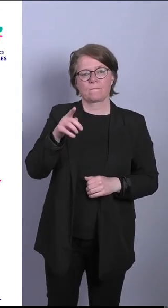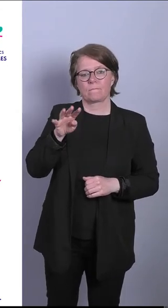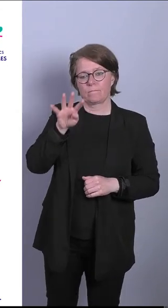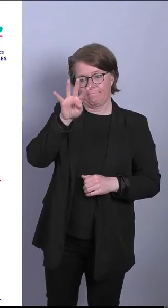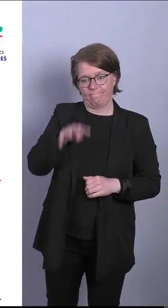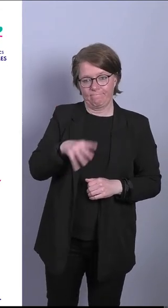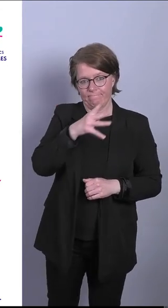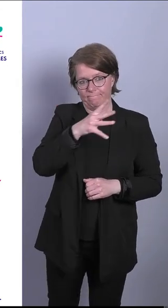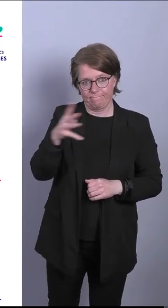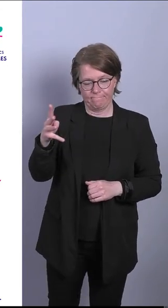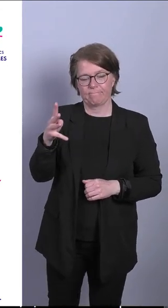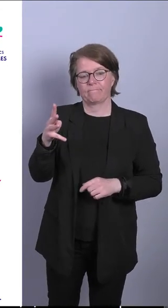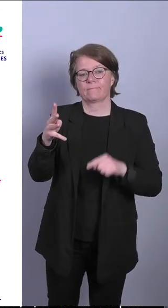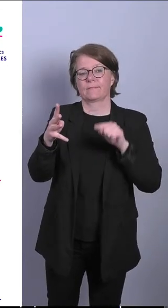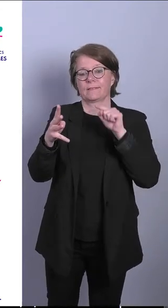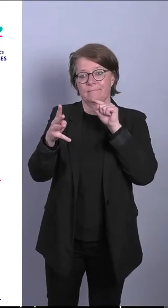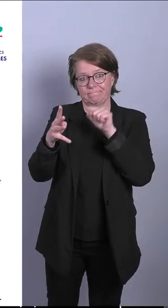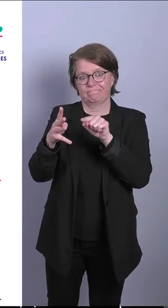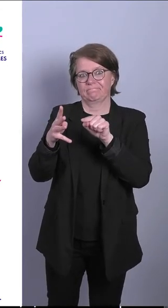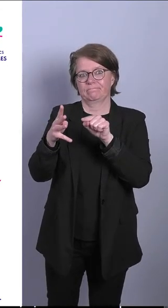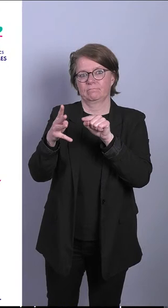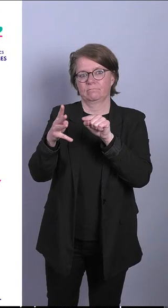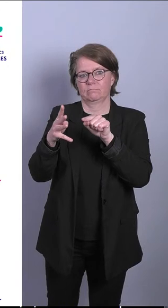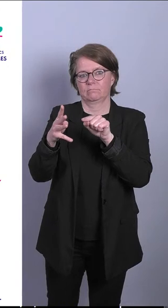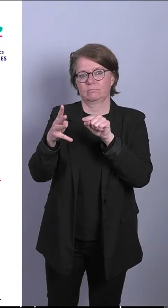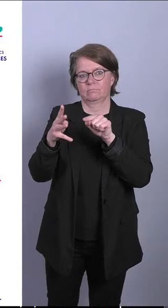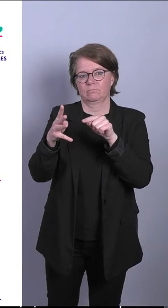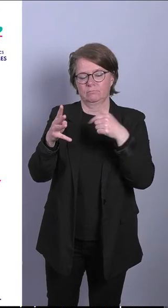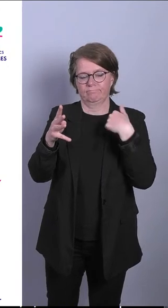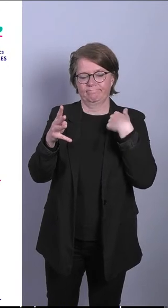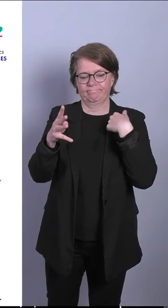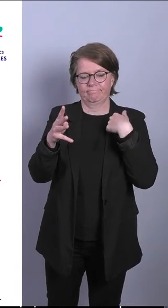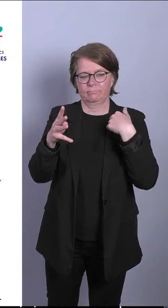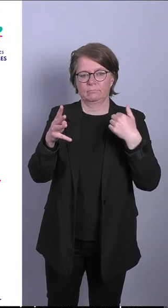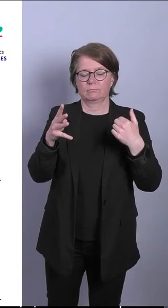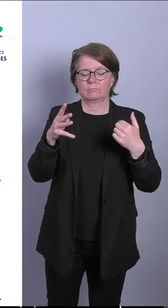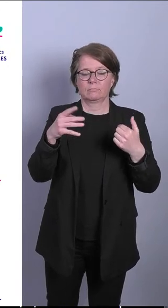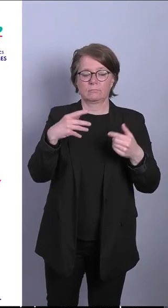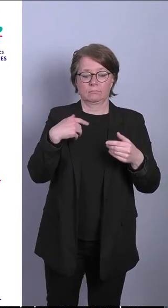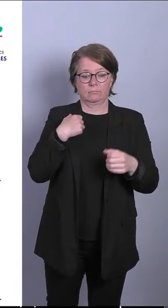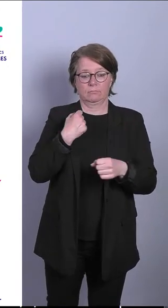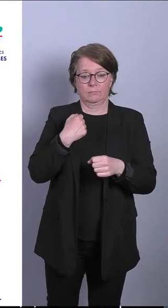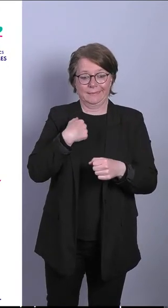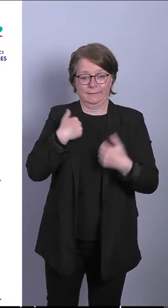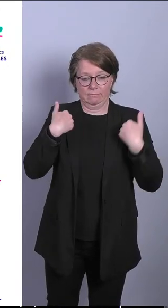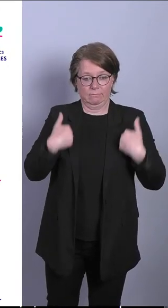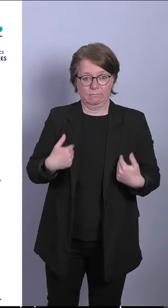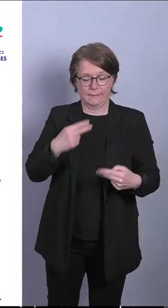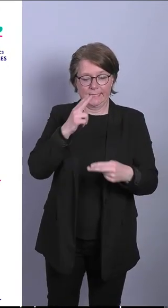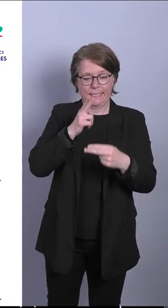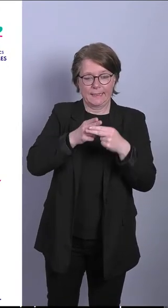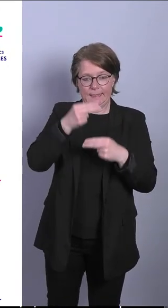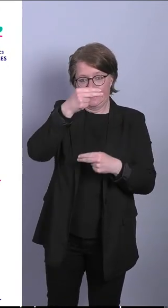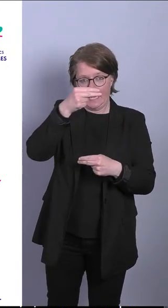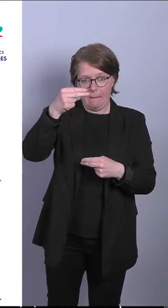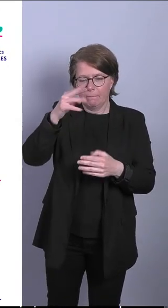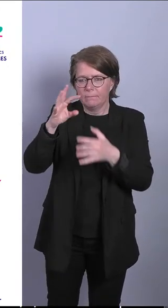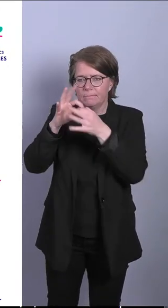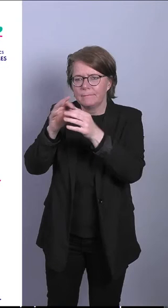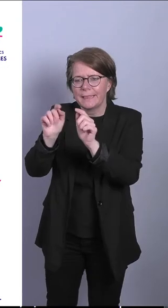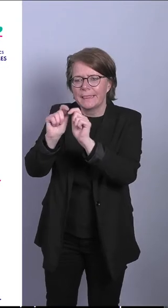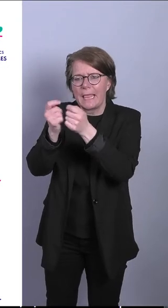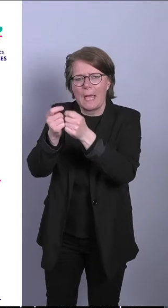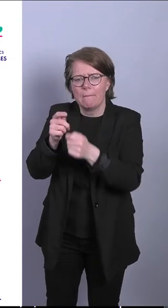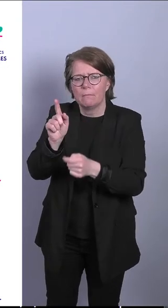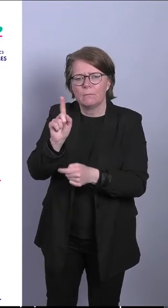to look at the volunteer management system, accept or decline all the shifts. Also, please have patience, because some of the